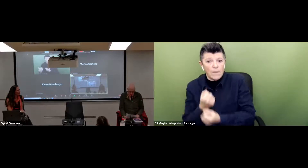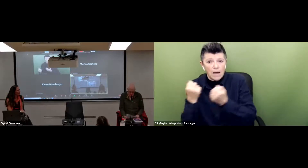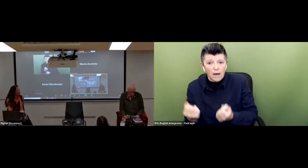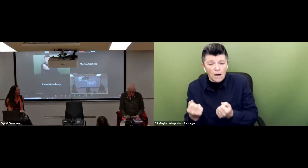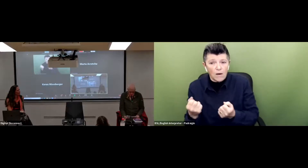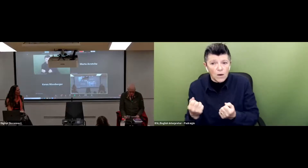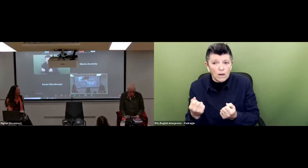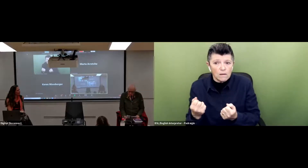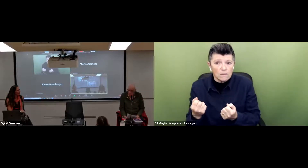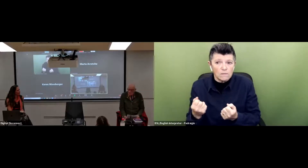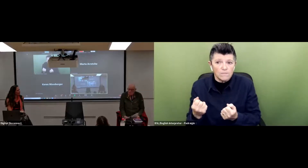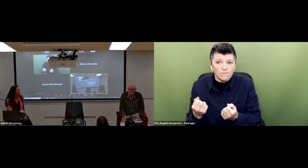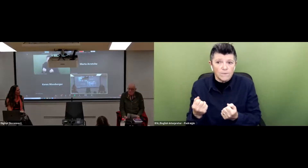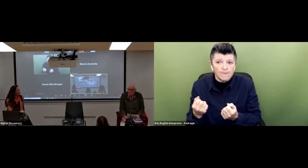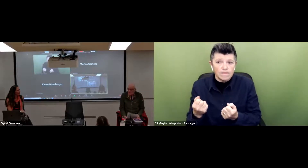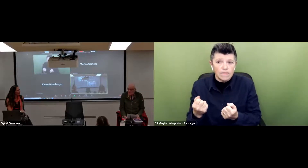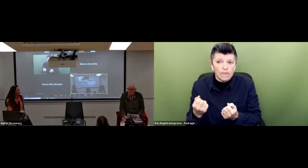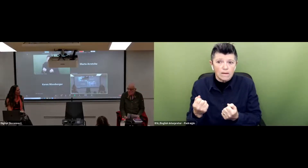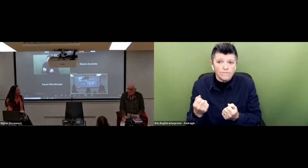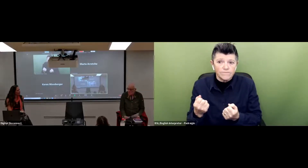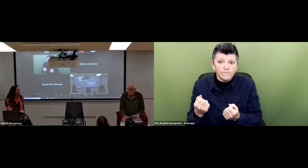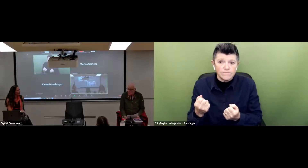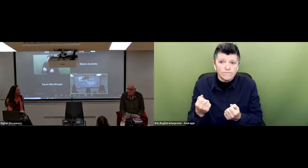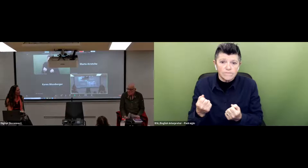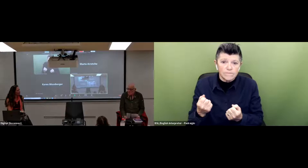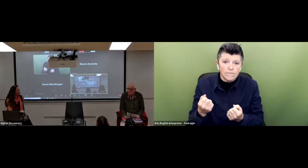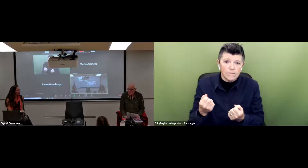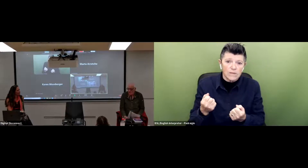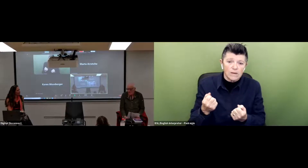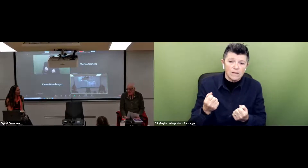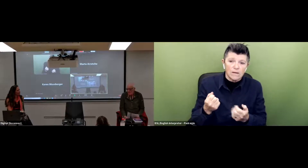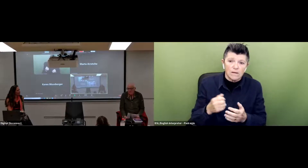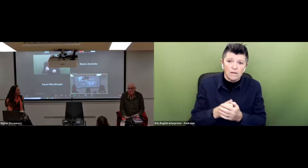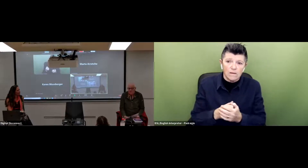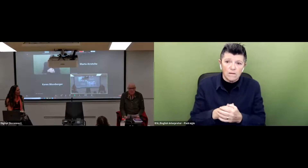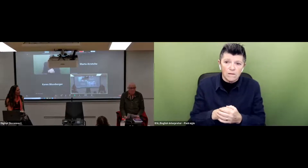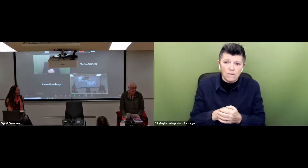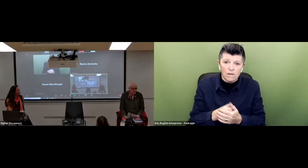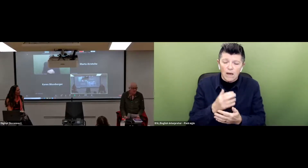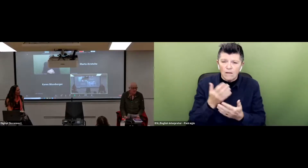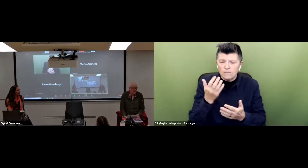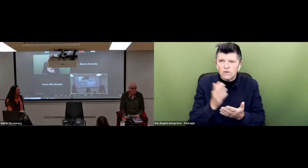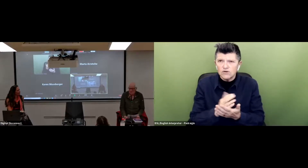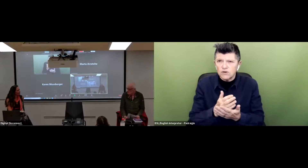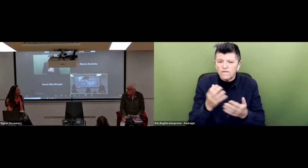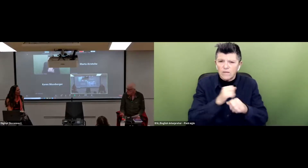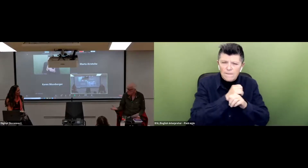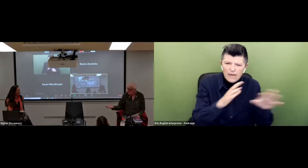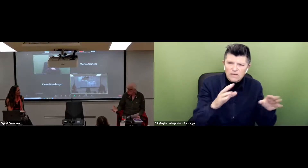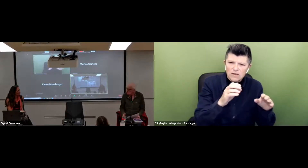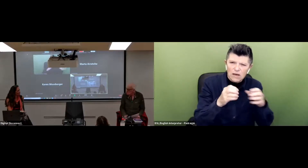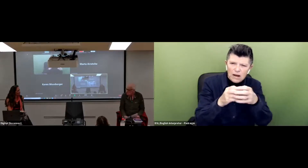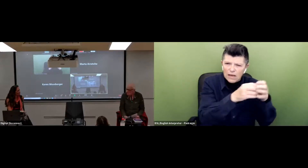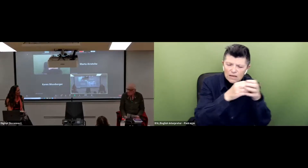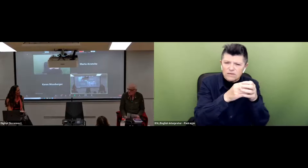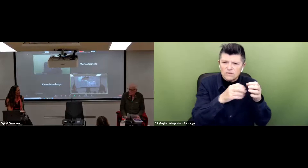And I'm not aware of studies of media elites in quite the same way as there are studies of economic elites and political elites, but I think it's putting